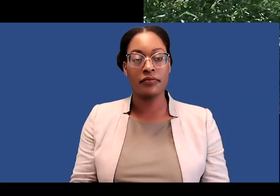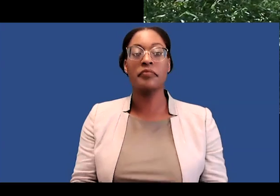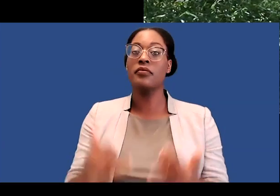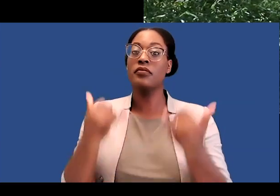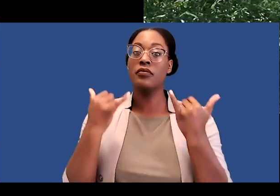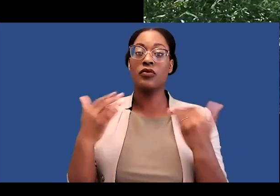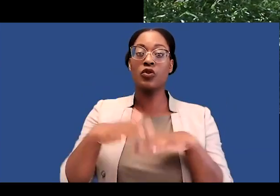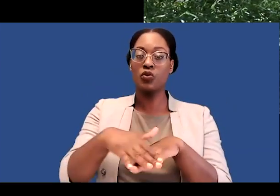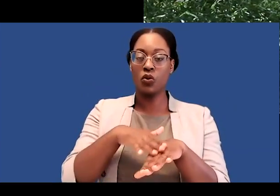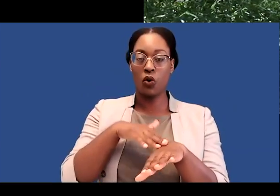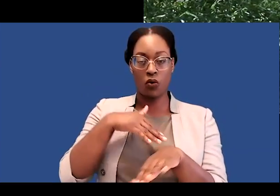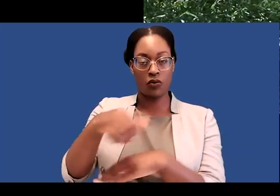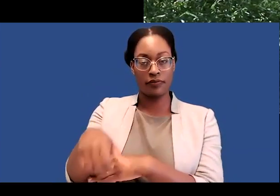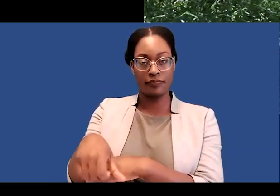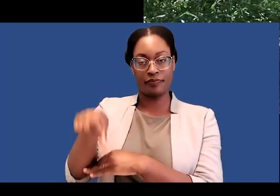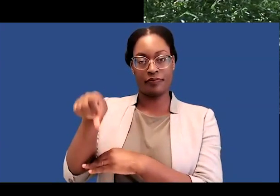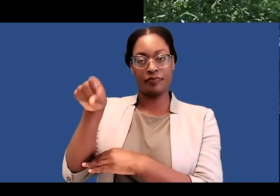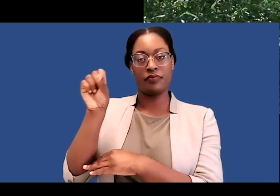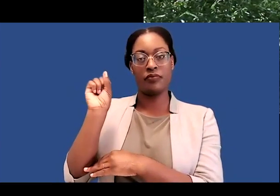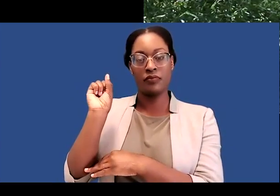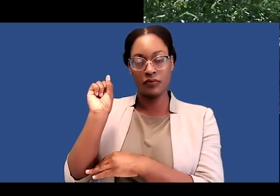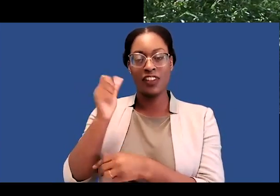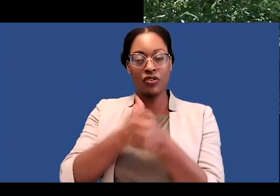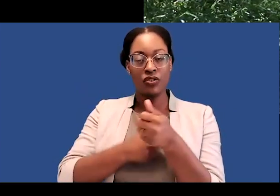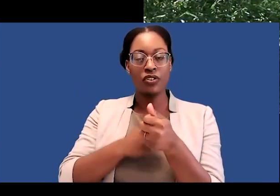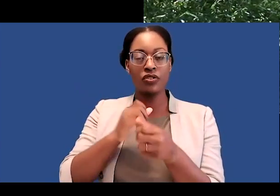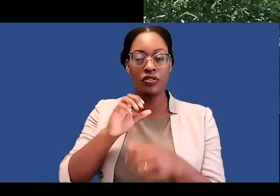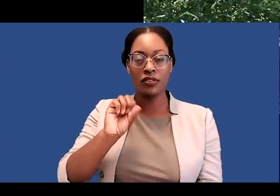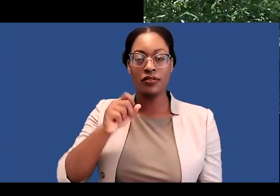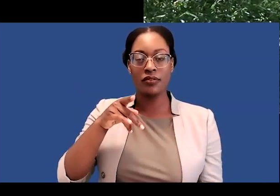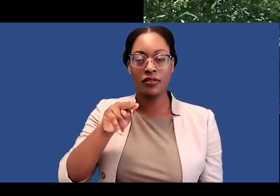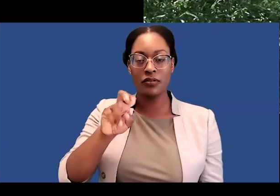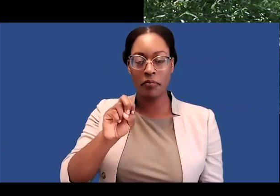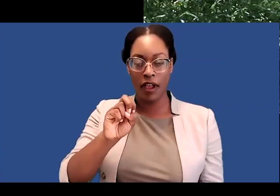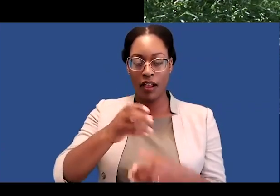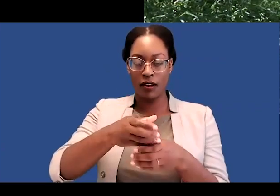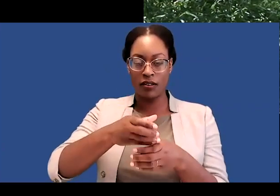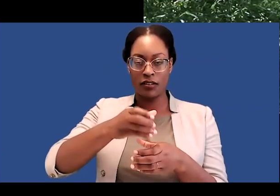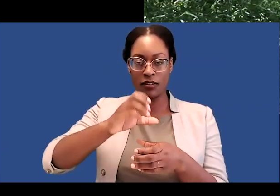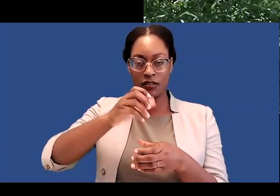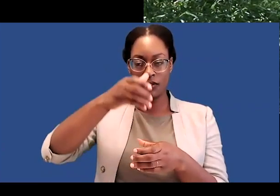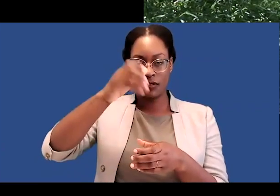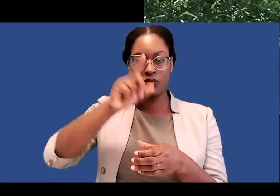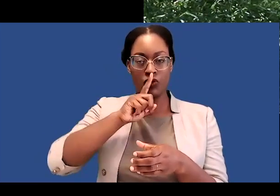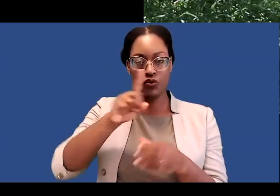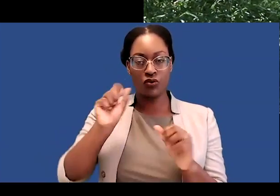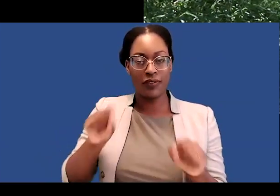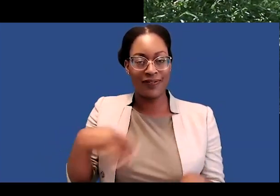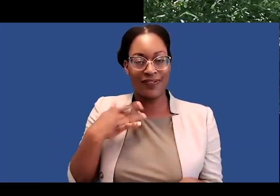And now we're going to slowly roll up, one vertebra at a time, pressing the weight into the